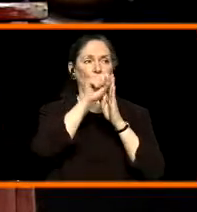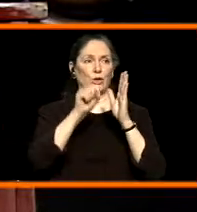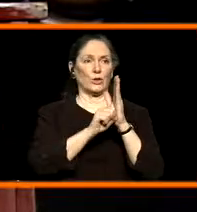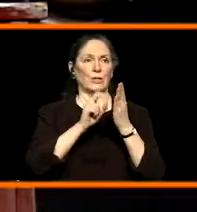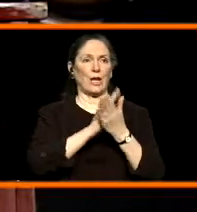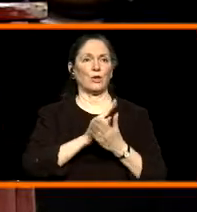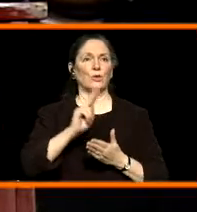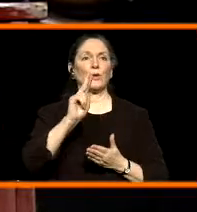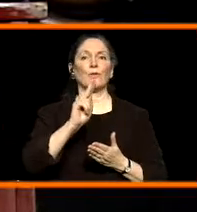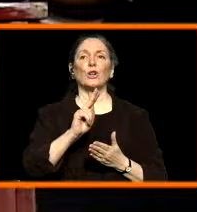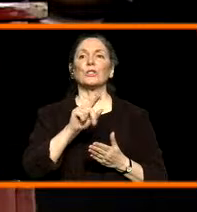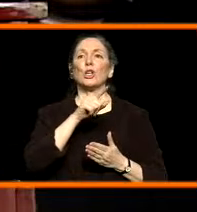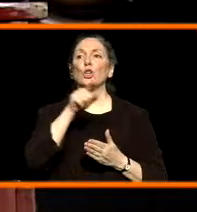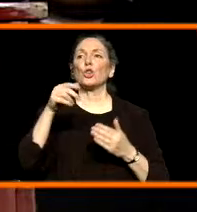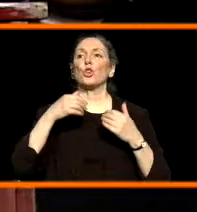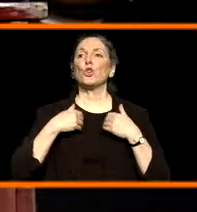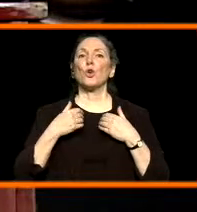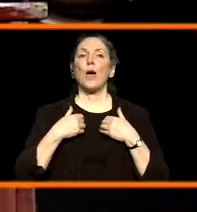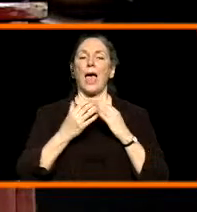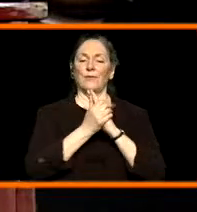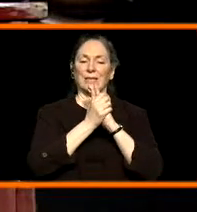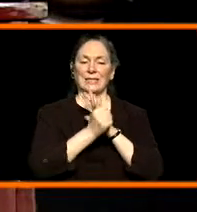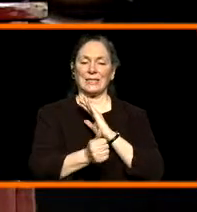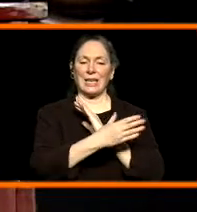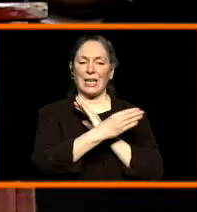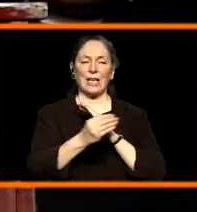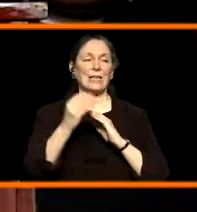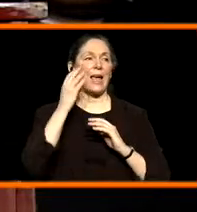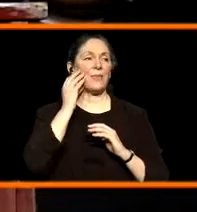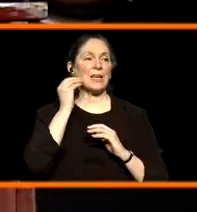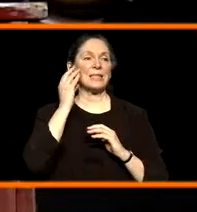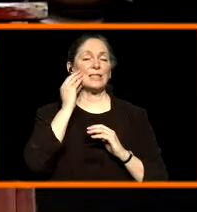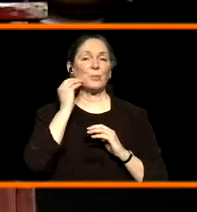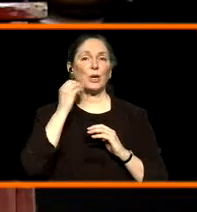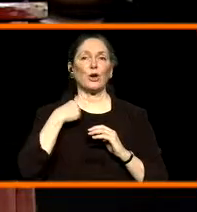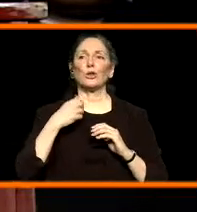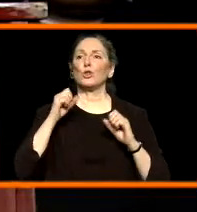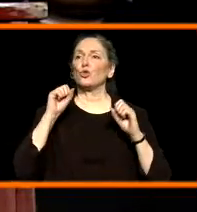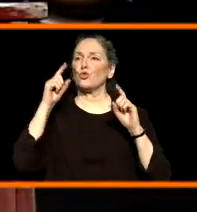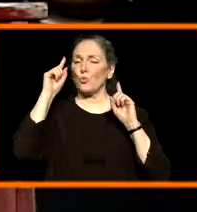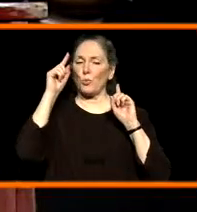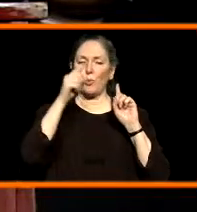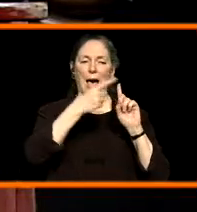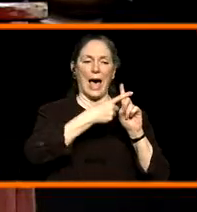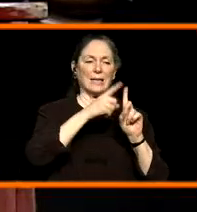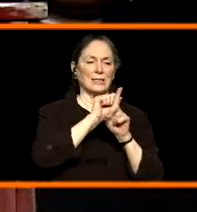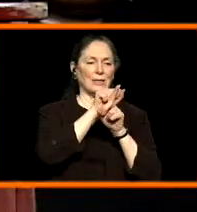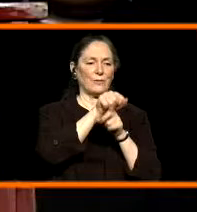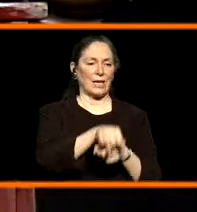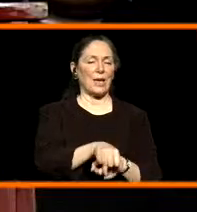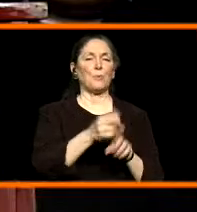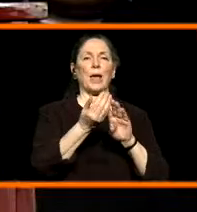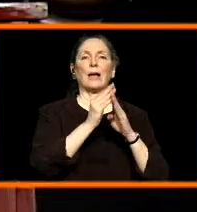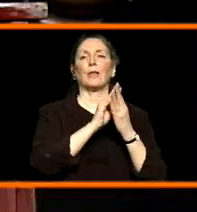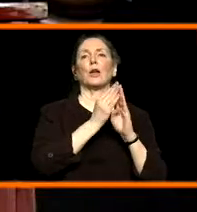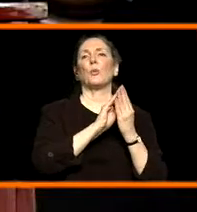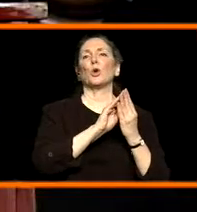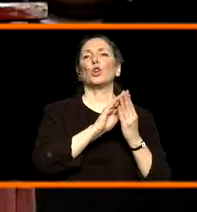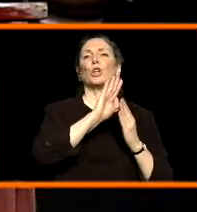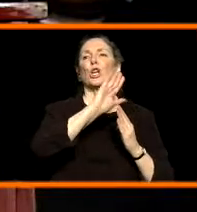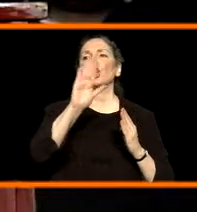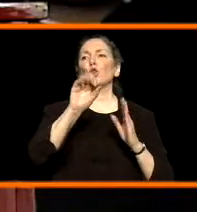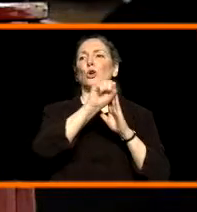State University, you have the skills and experience to positively impact your community,